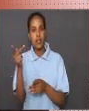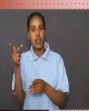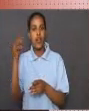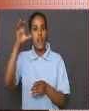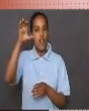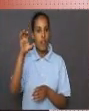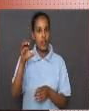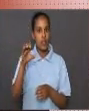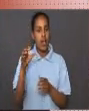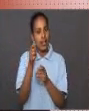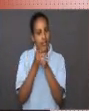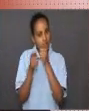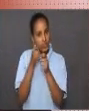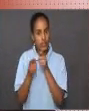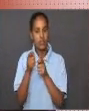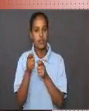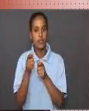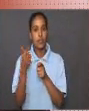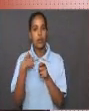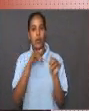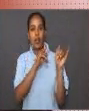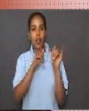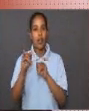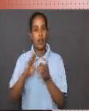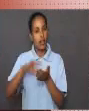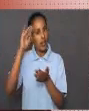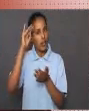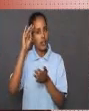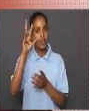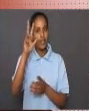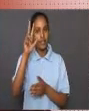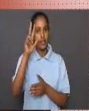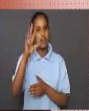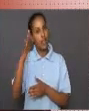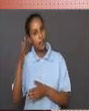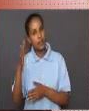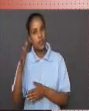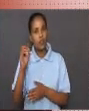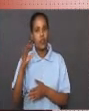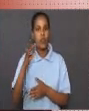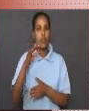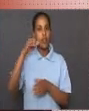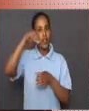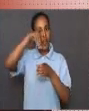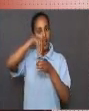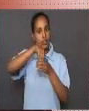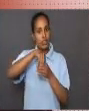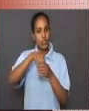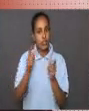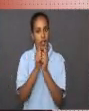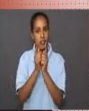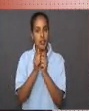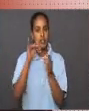forces of attraction. We learned about the three types of interaction